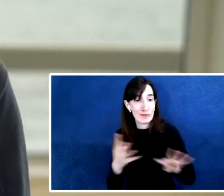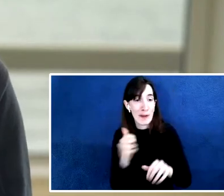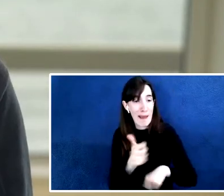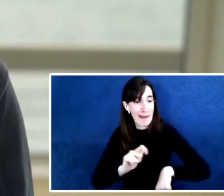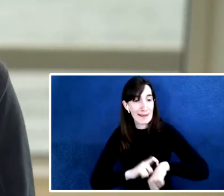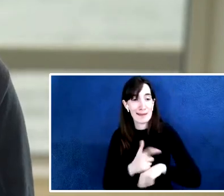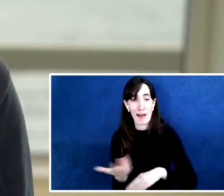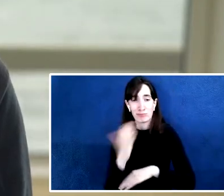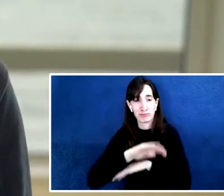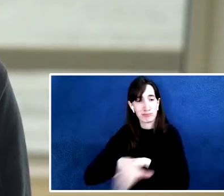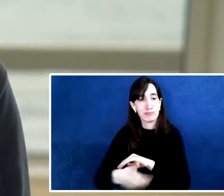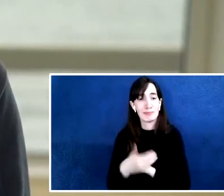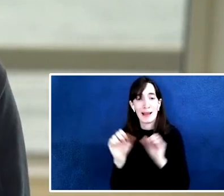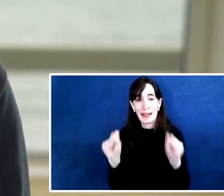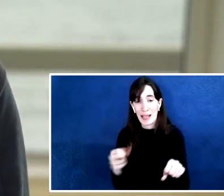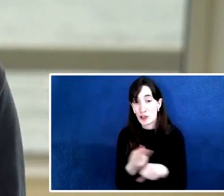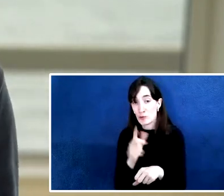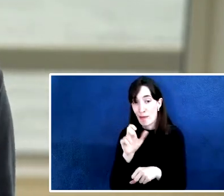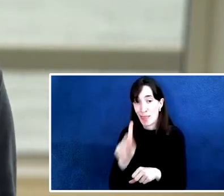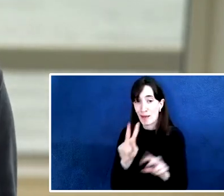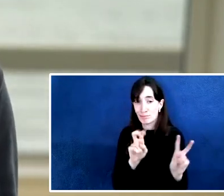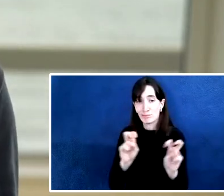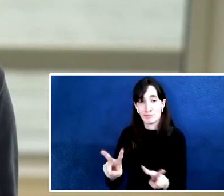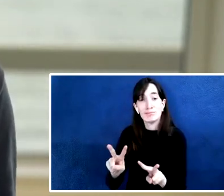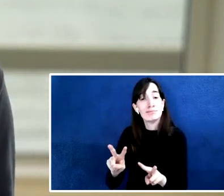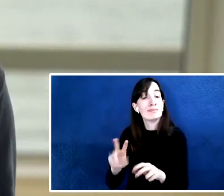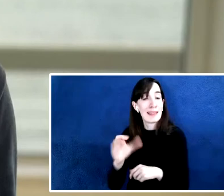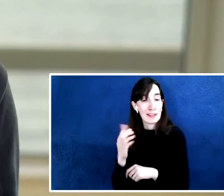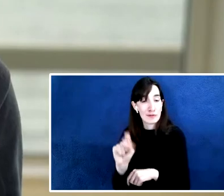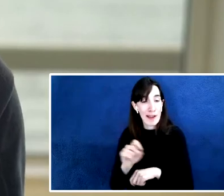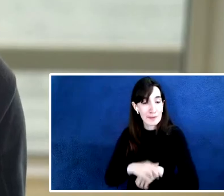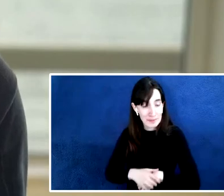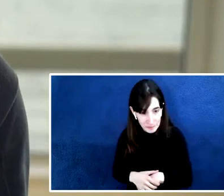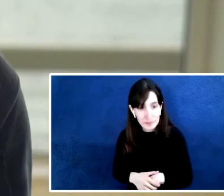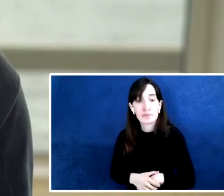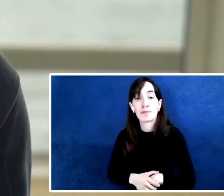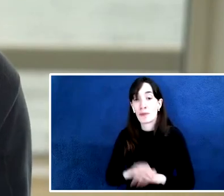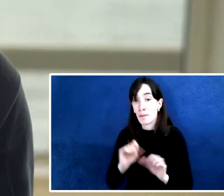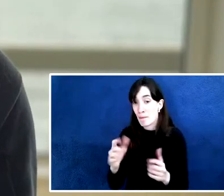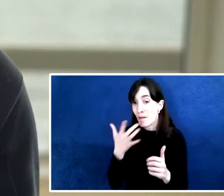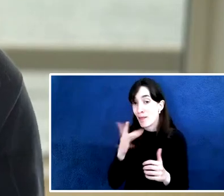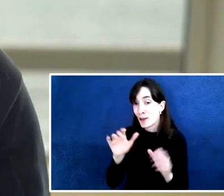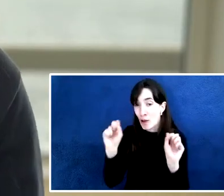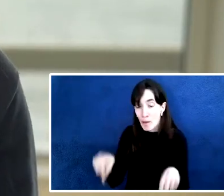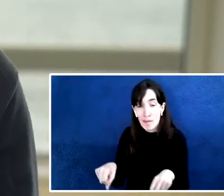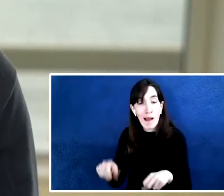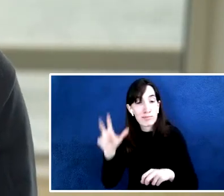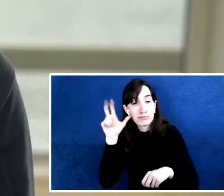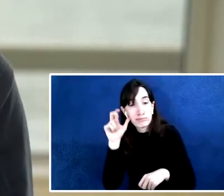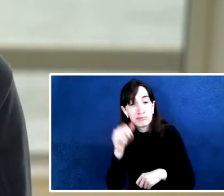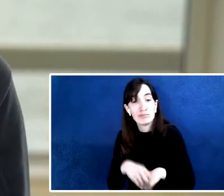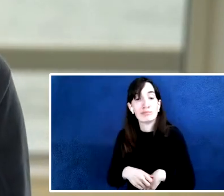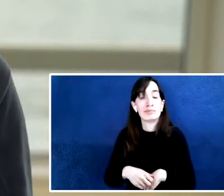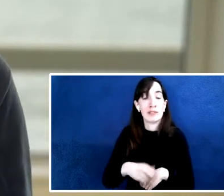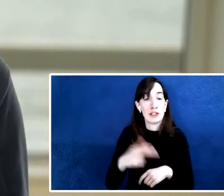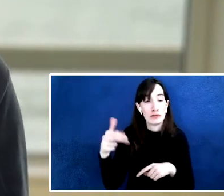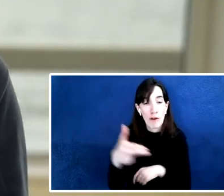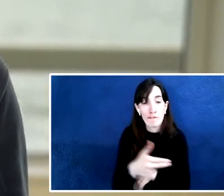post in the chat. If you're lucky, you'll get to eavesdrop on dolphins, orcas, humpback whales, and much, much